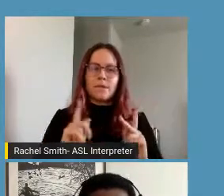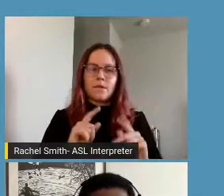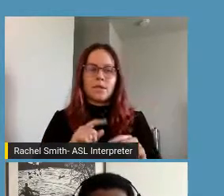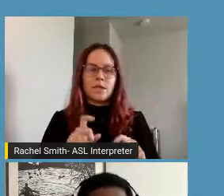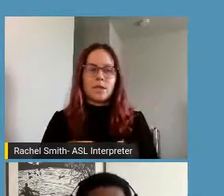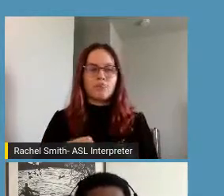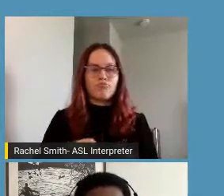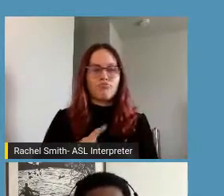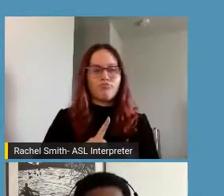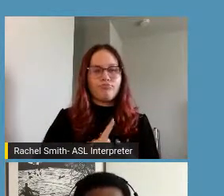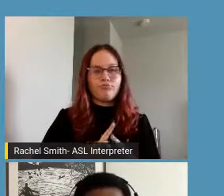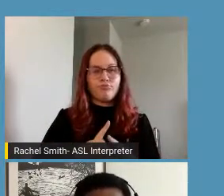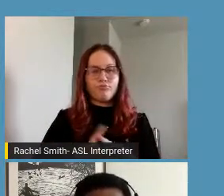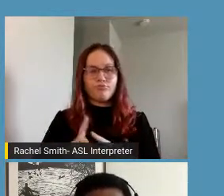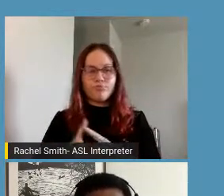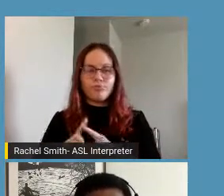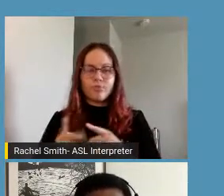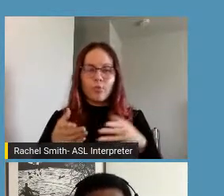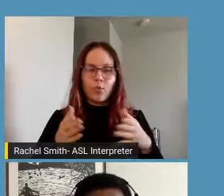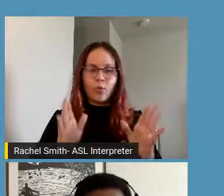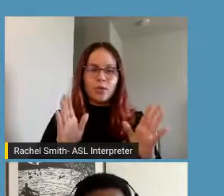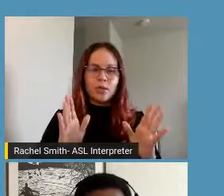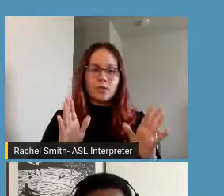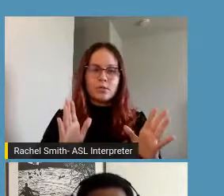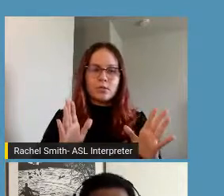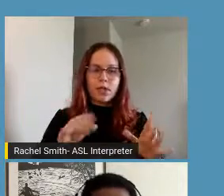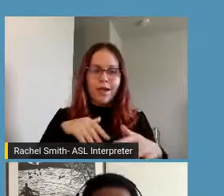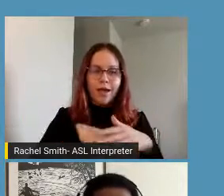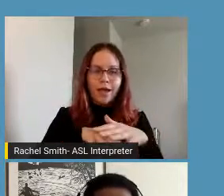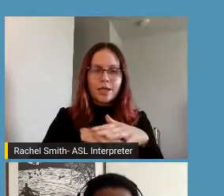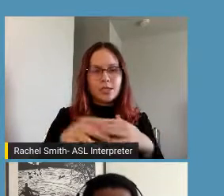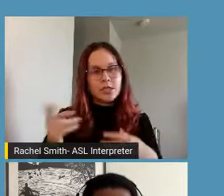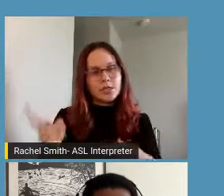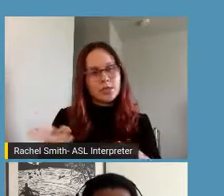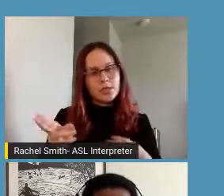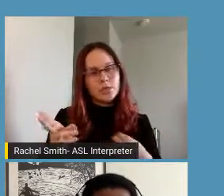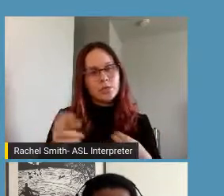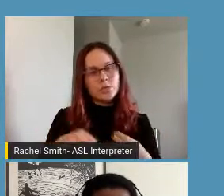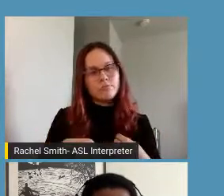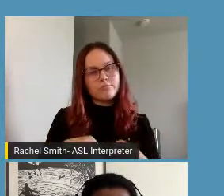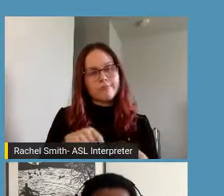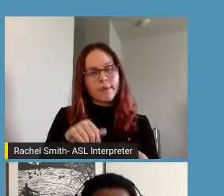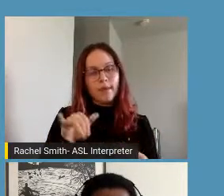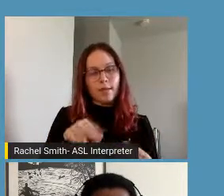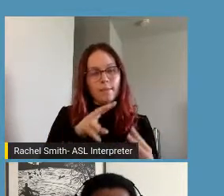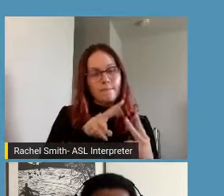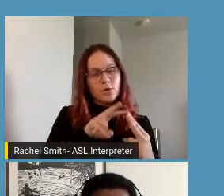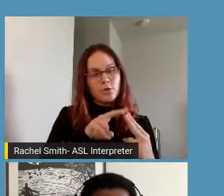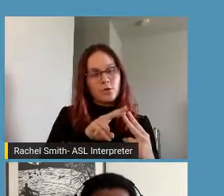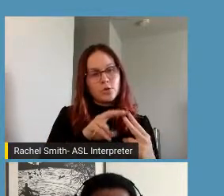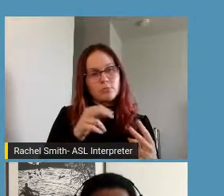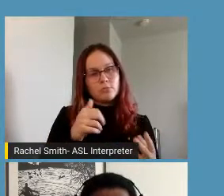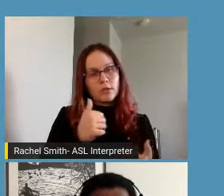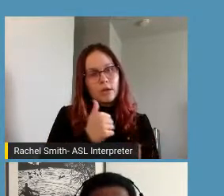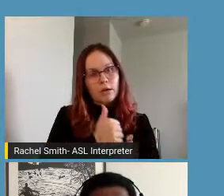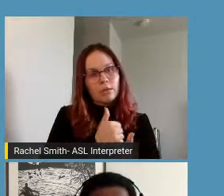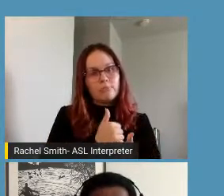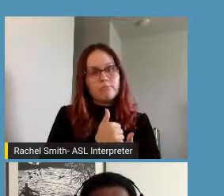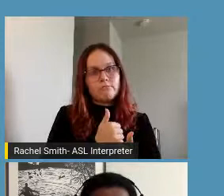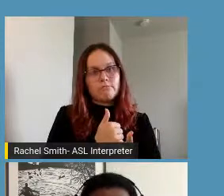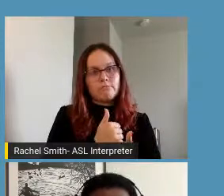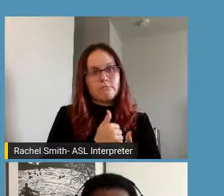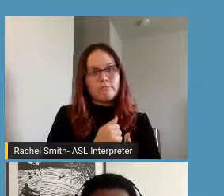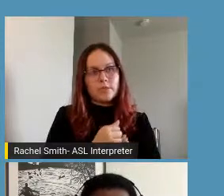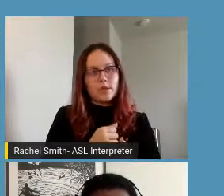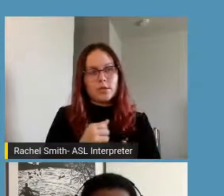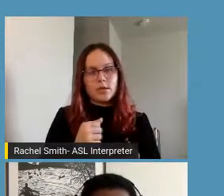history beyond showing up at our site. And partnerships that we were able to kind of advance during this last year have been